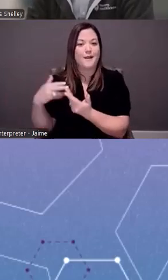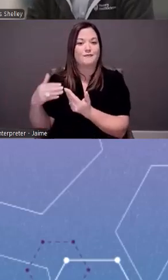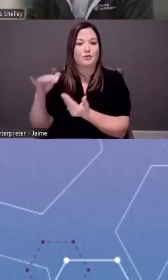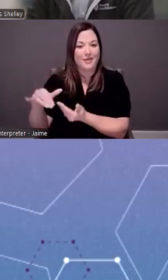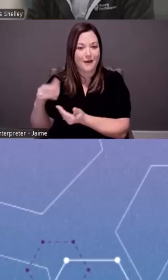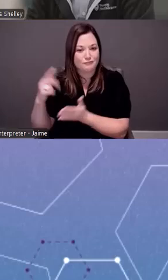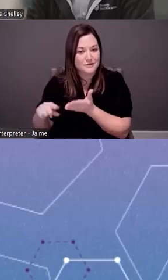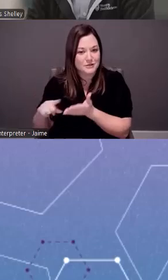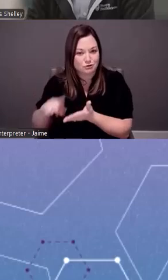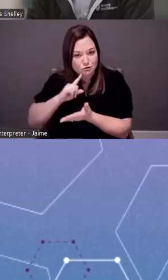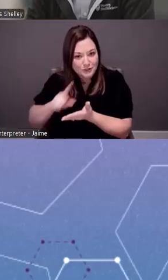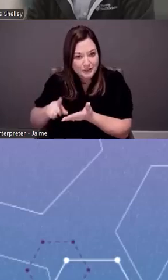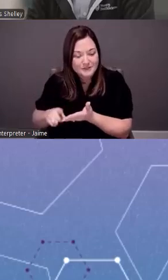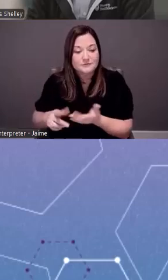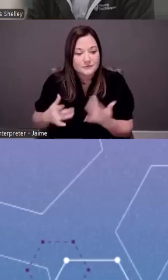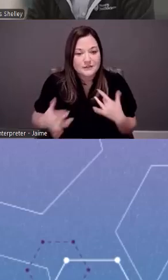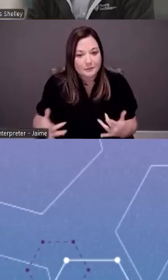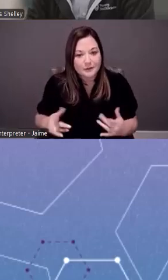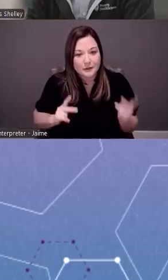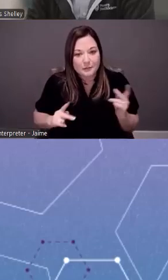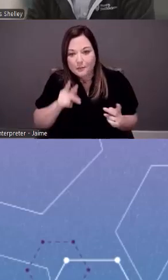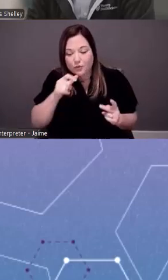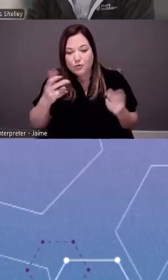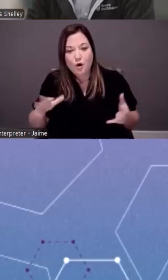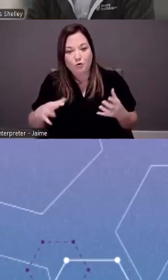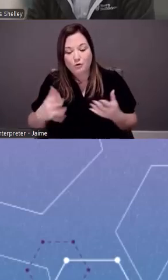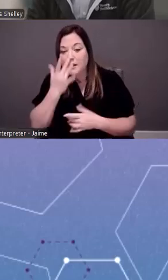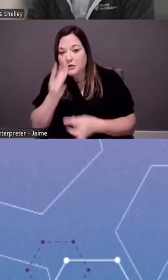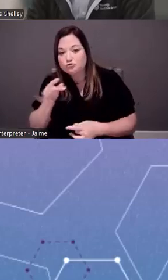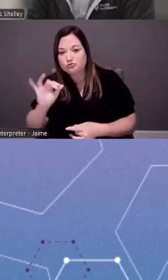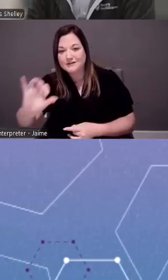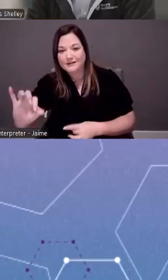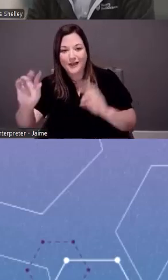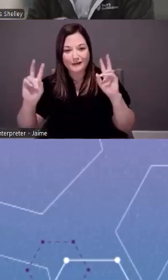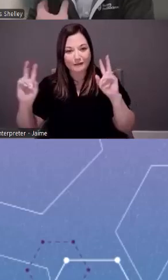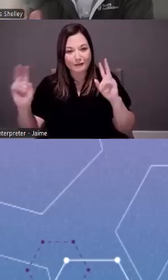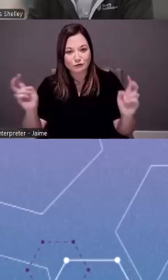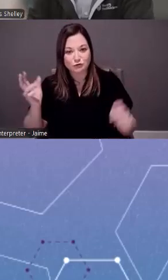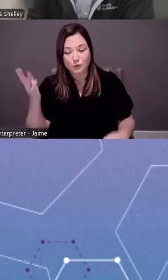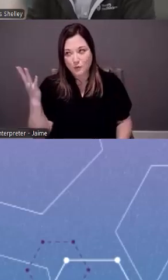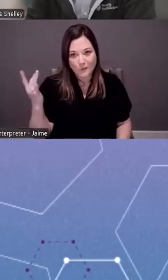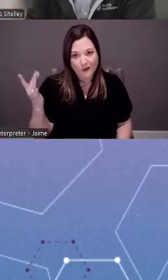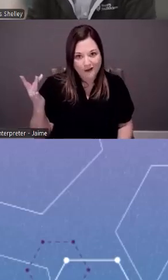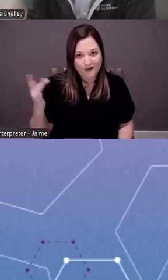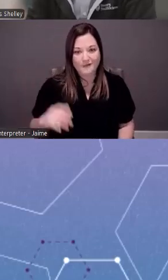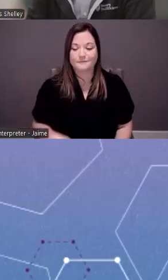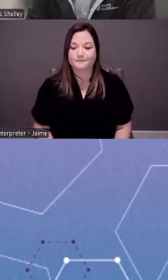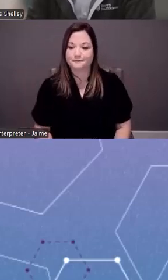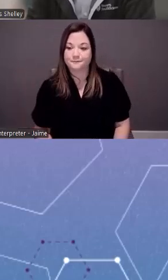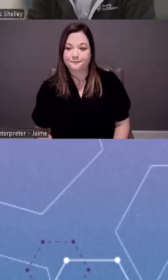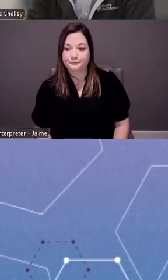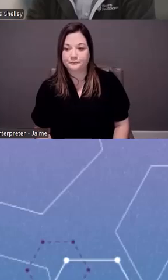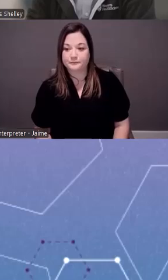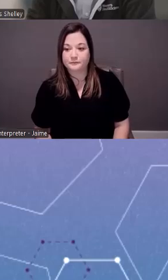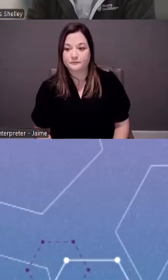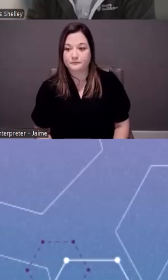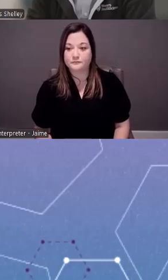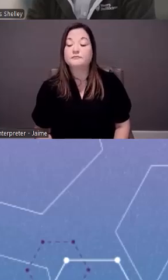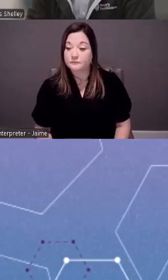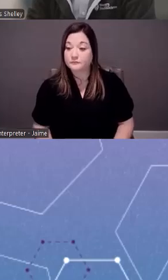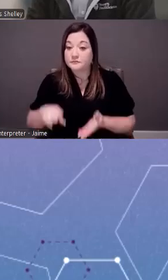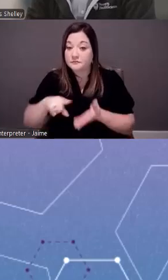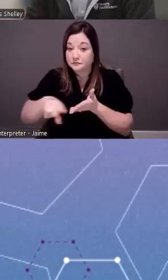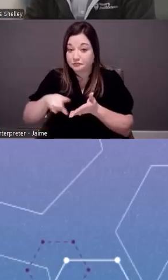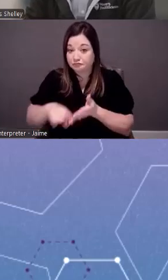people who are already invested in the related issue or Y. And so the value and meaningfulness of